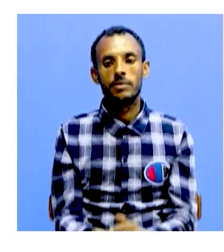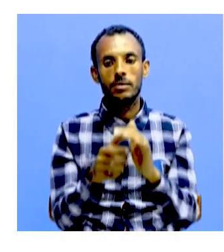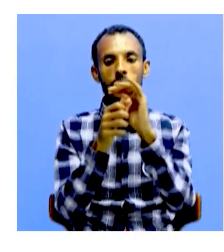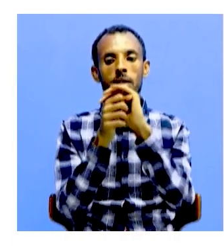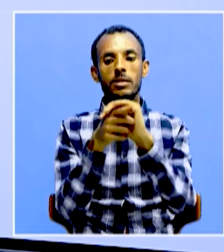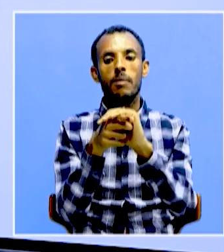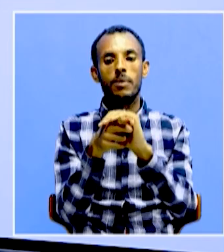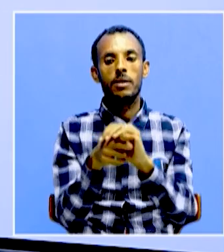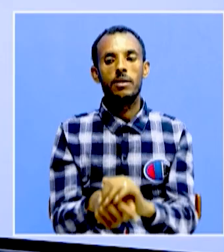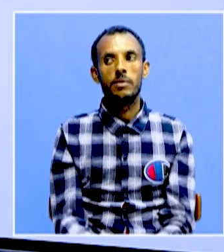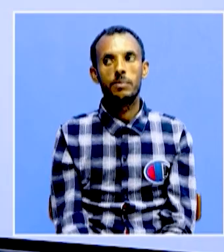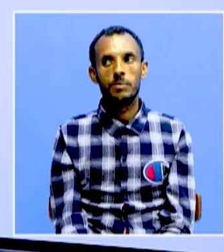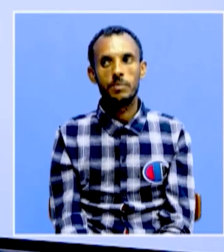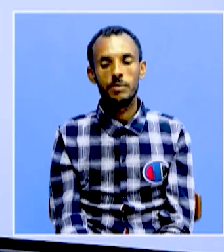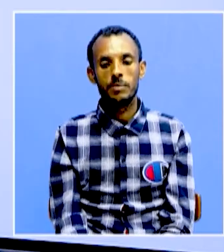Example.